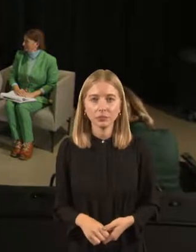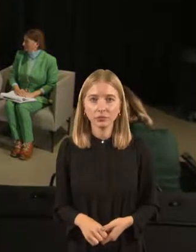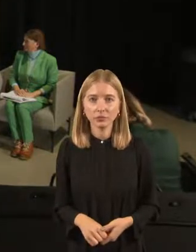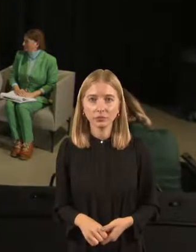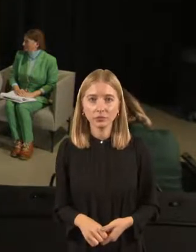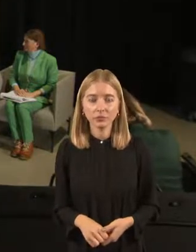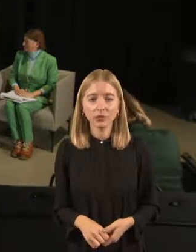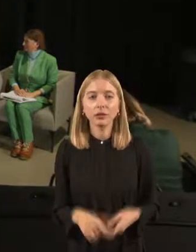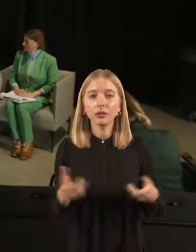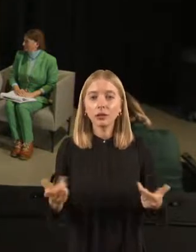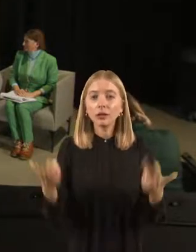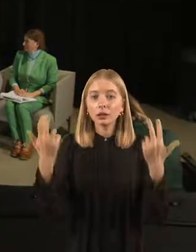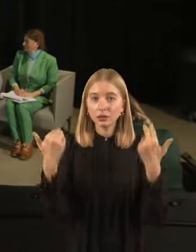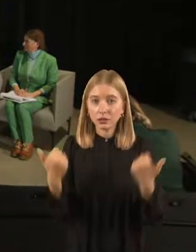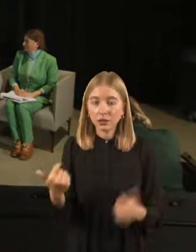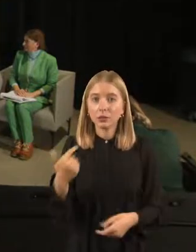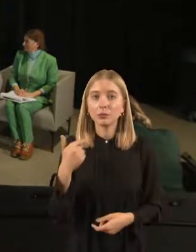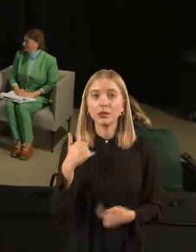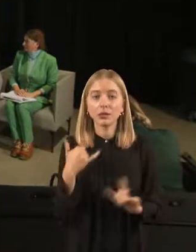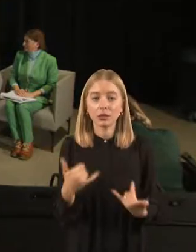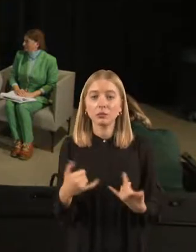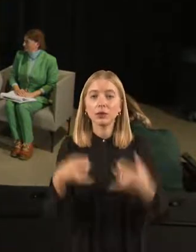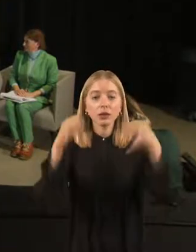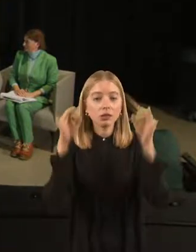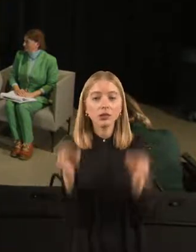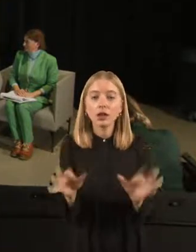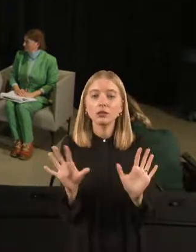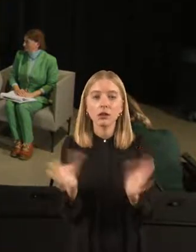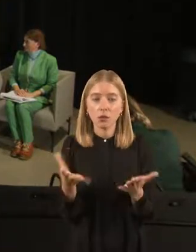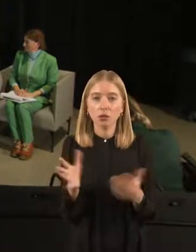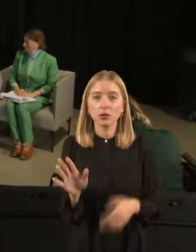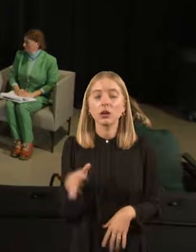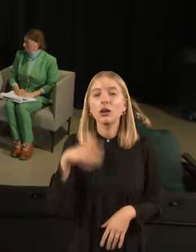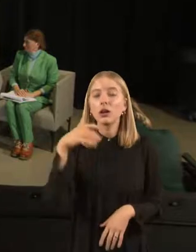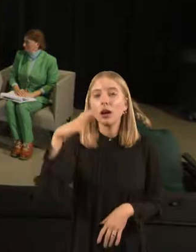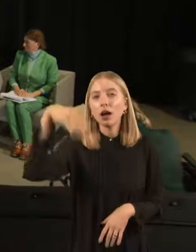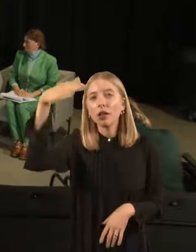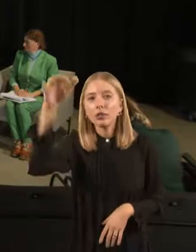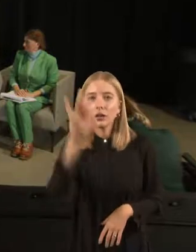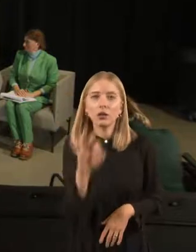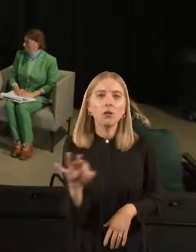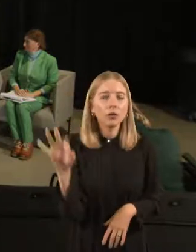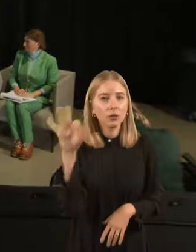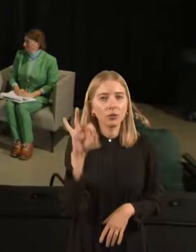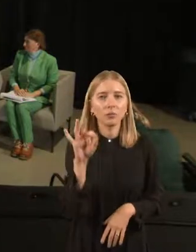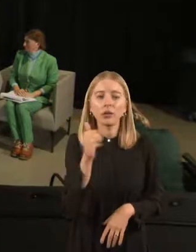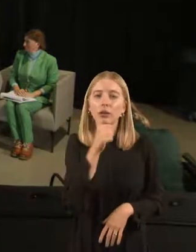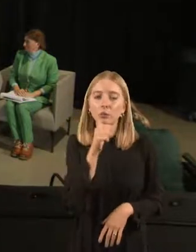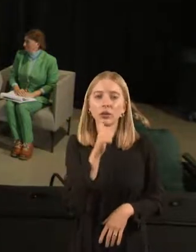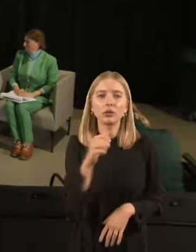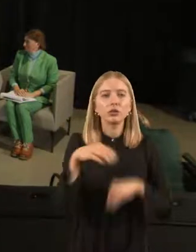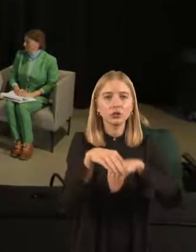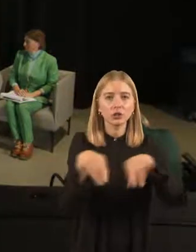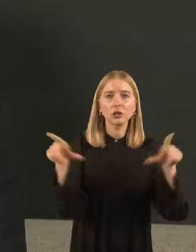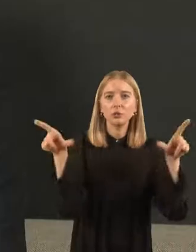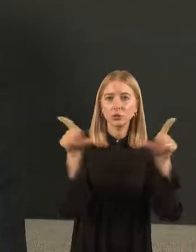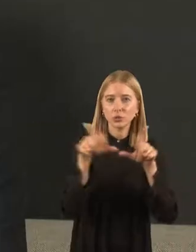of the use of mineral and organic fertilizers. The minister, please. Yes, we should